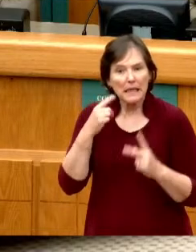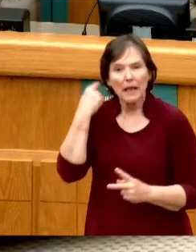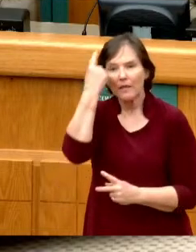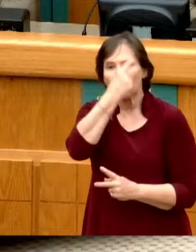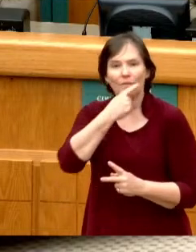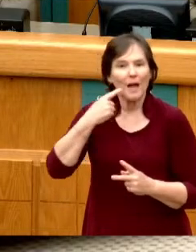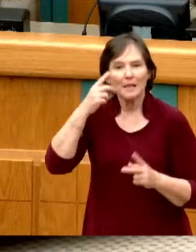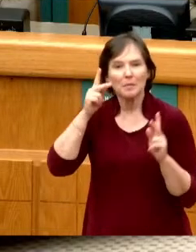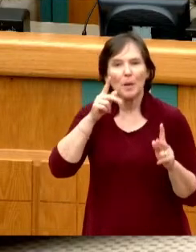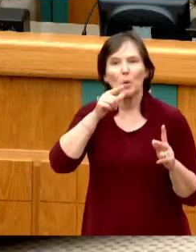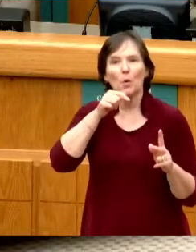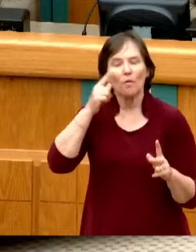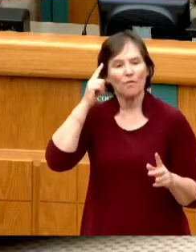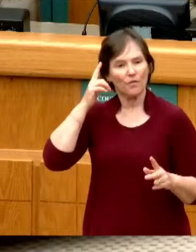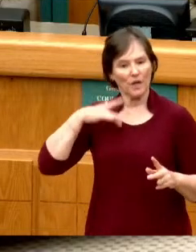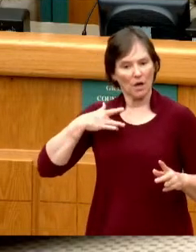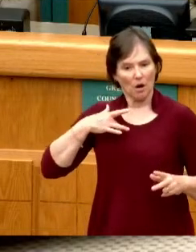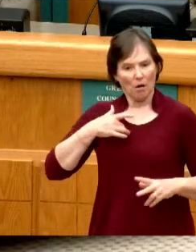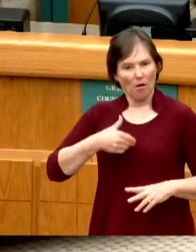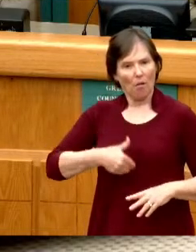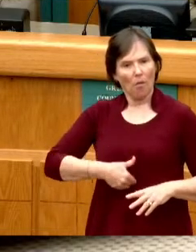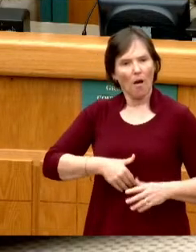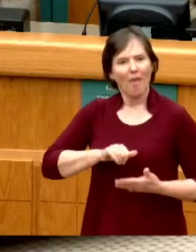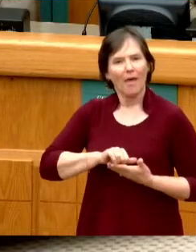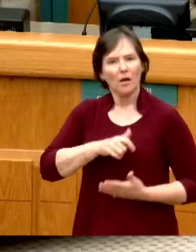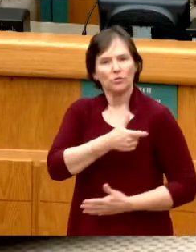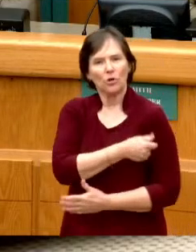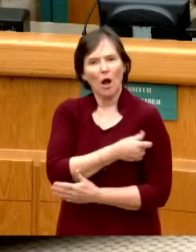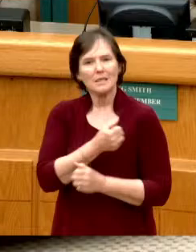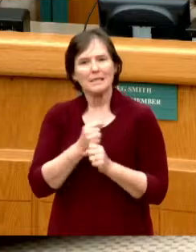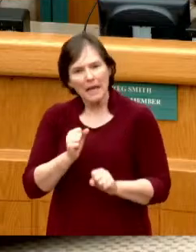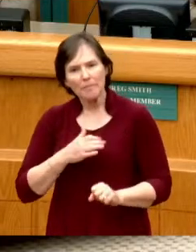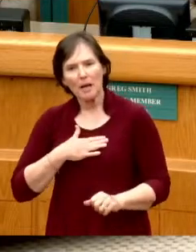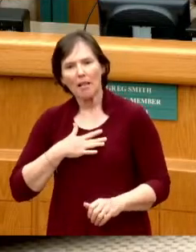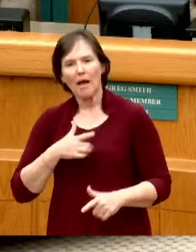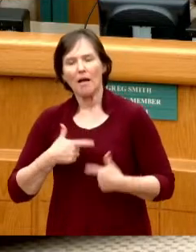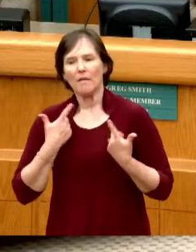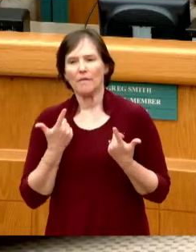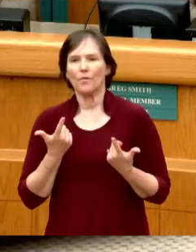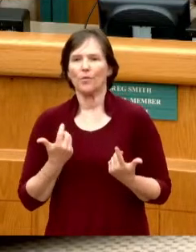may have just saved their life. And I want everybody